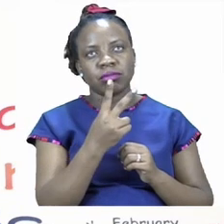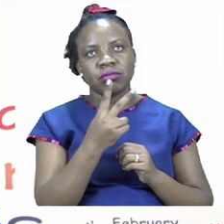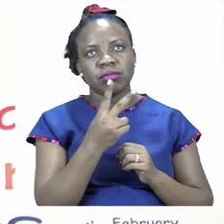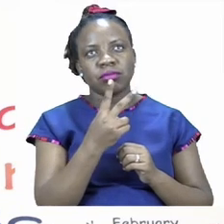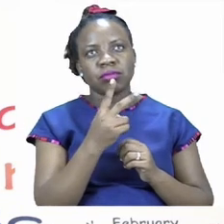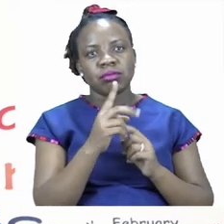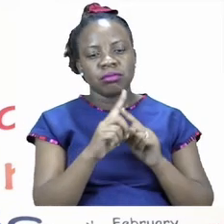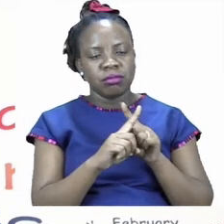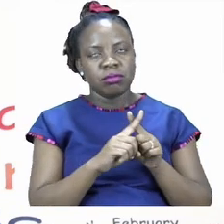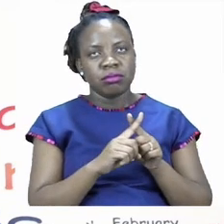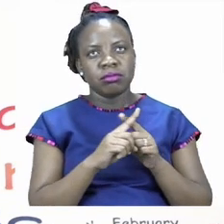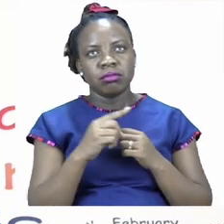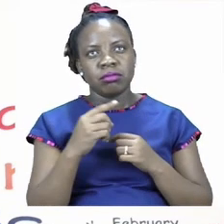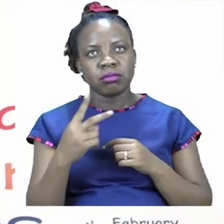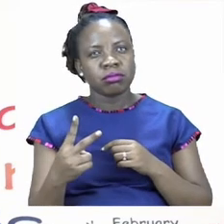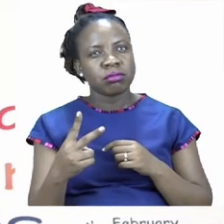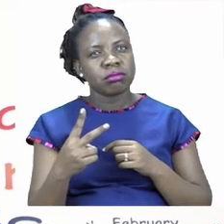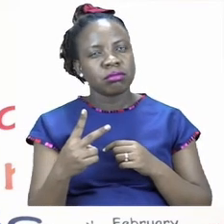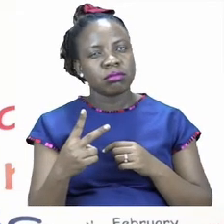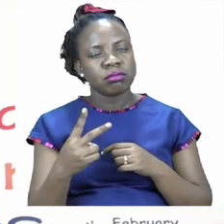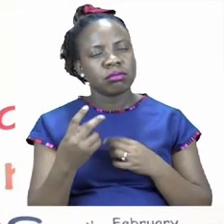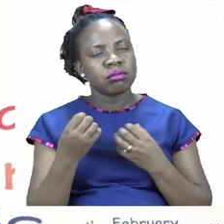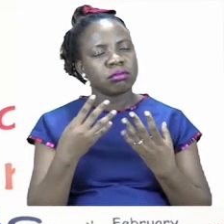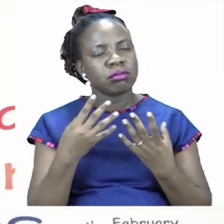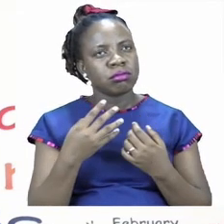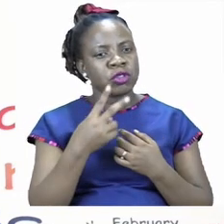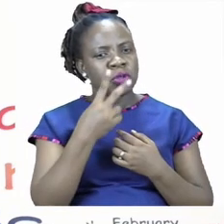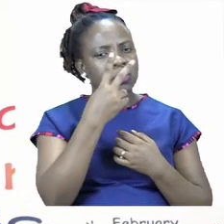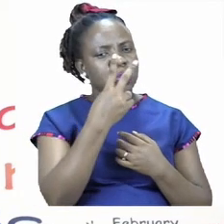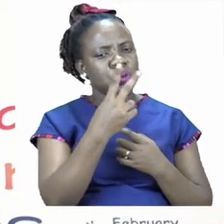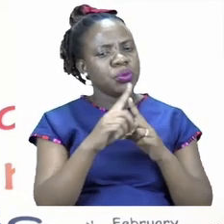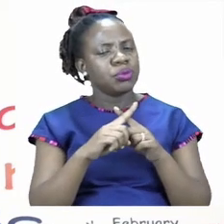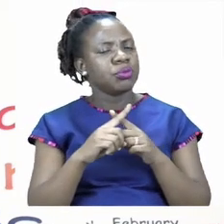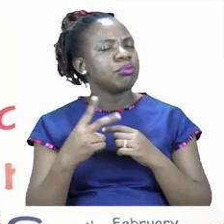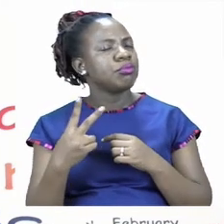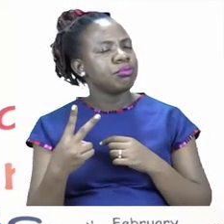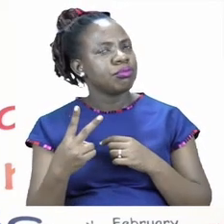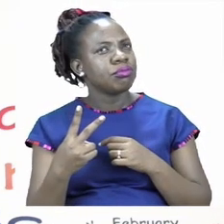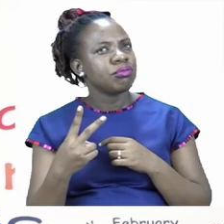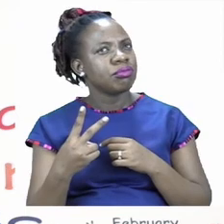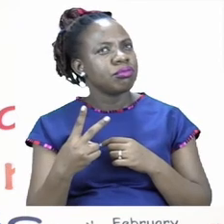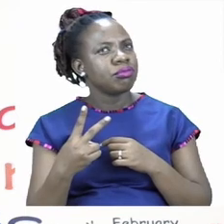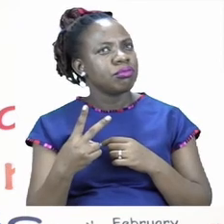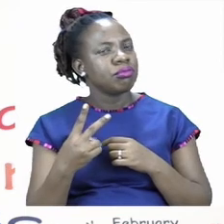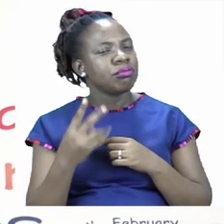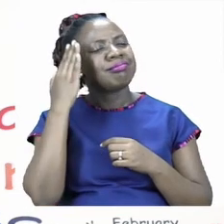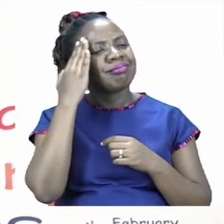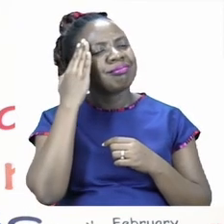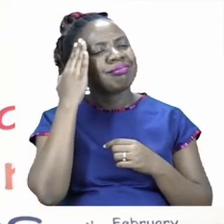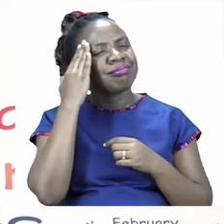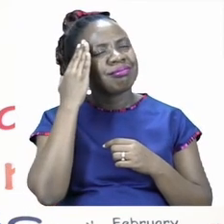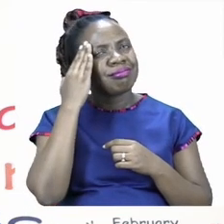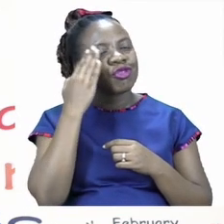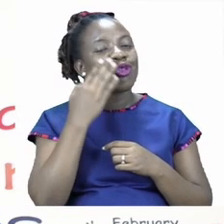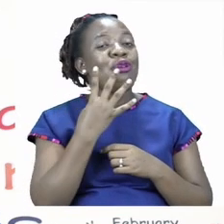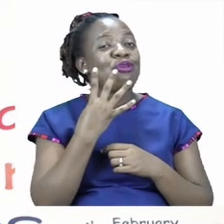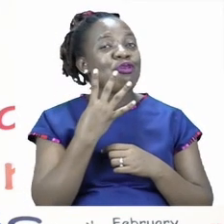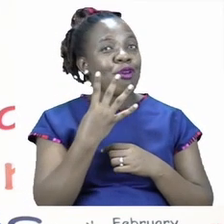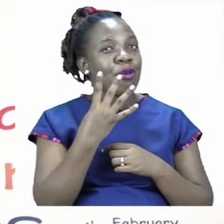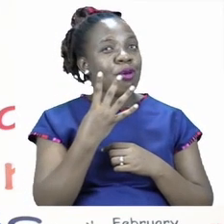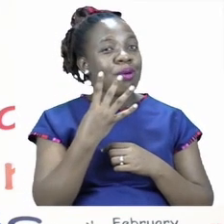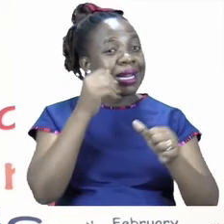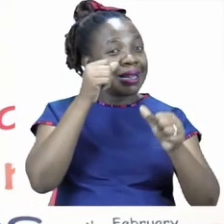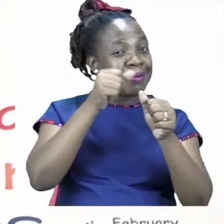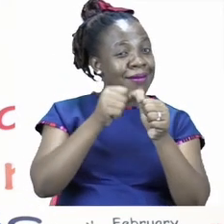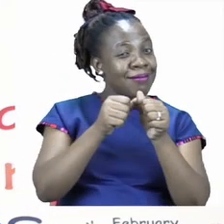2 times 2. And 2 times 2, boys and girls, we know is 4. But we're